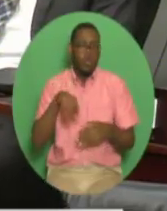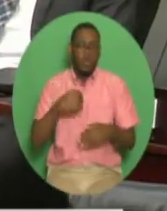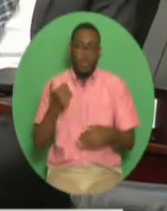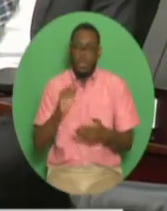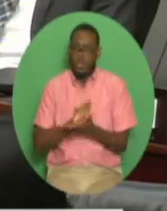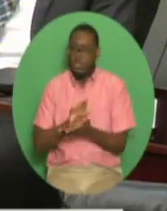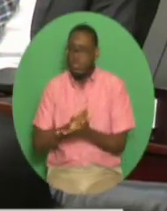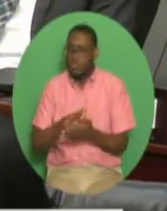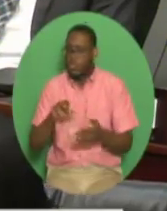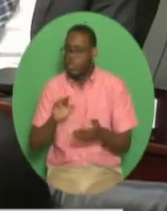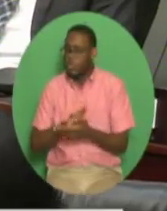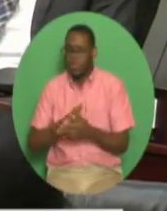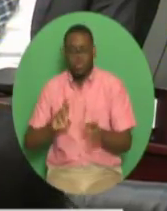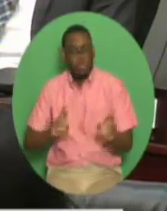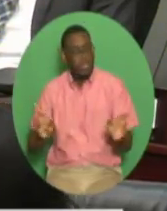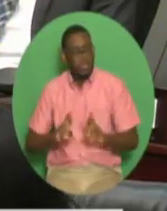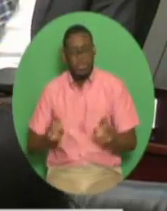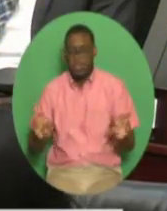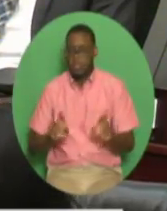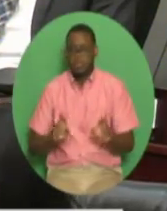by now, by this time.